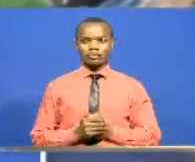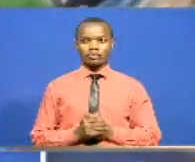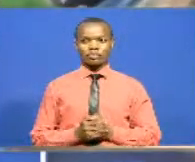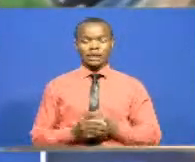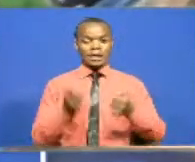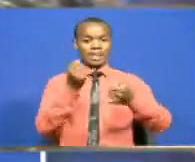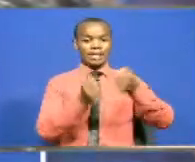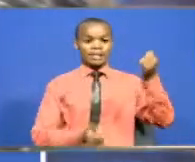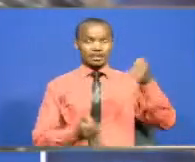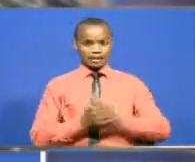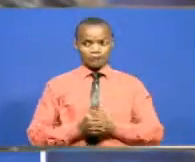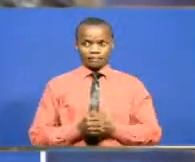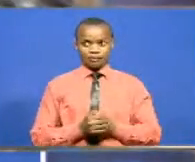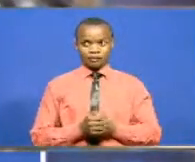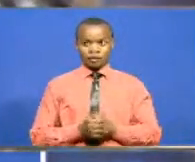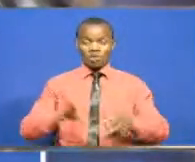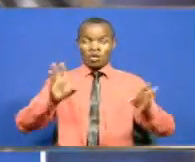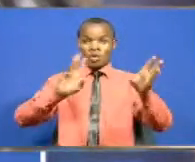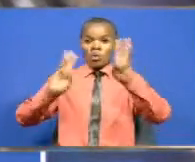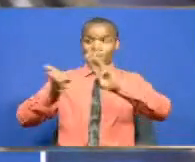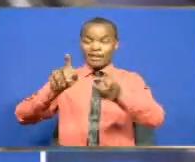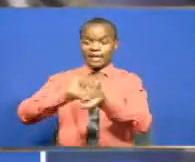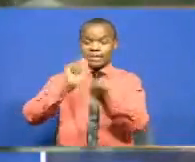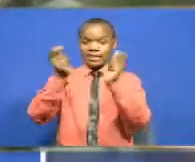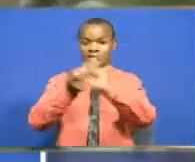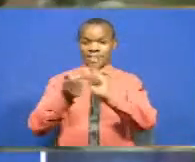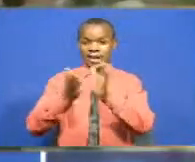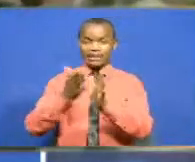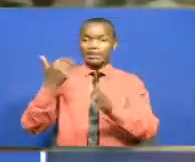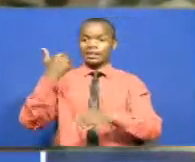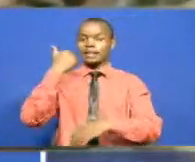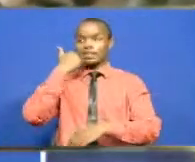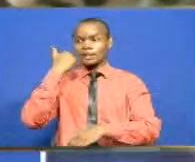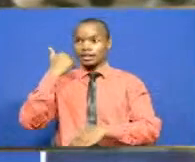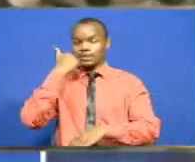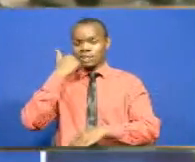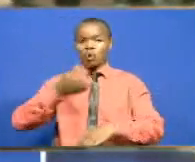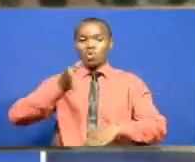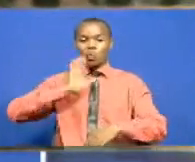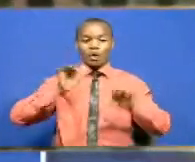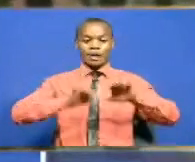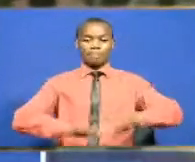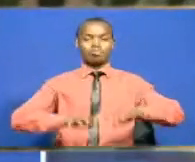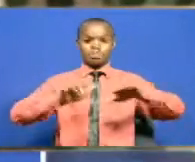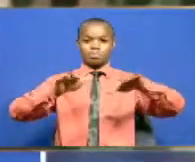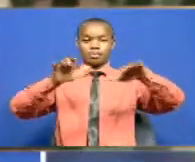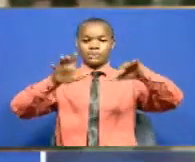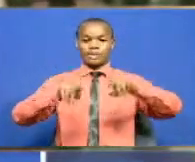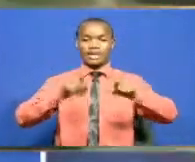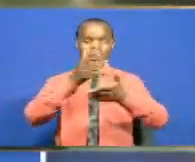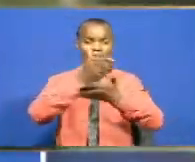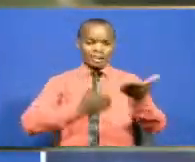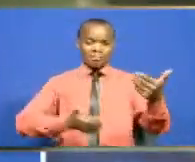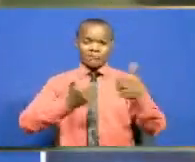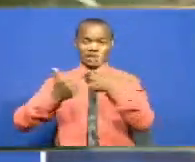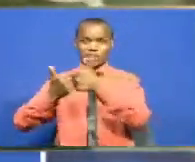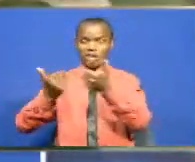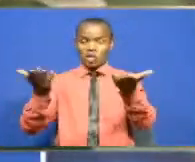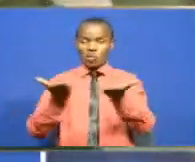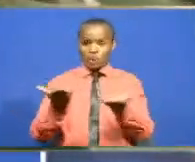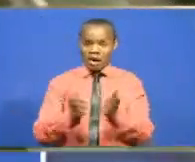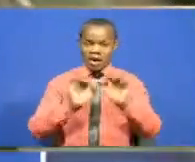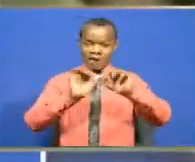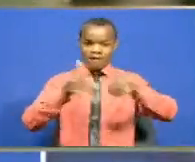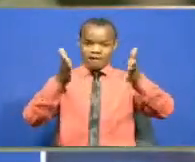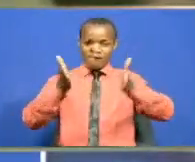Finally, unpredictable weather patterns, pests and diseases, floods and below par rains are some of the challenges that local farmers have